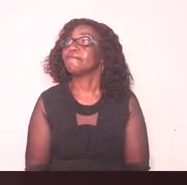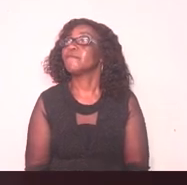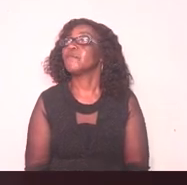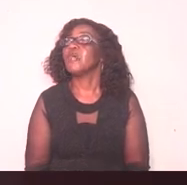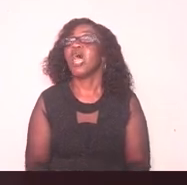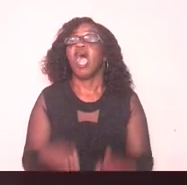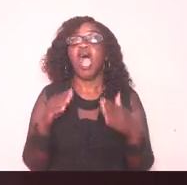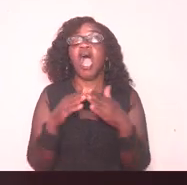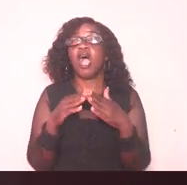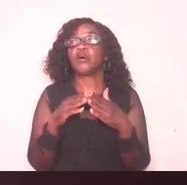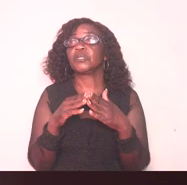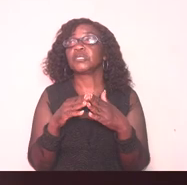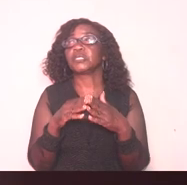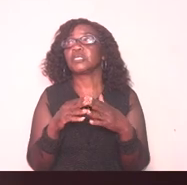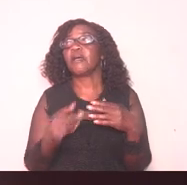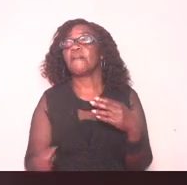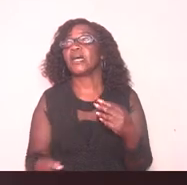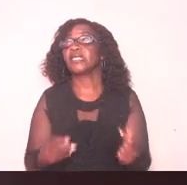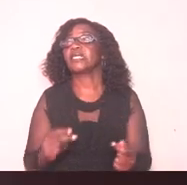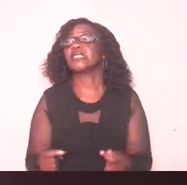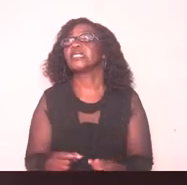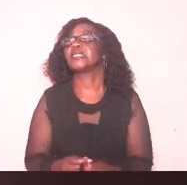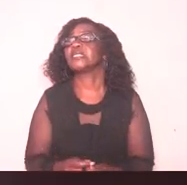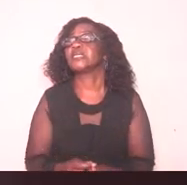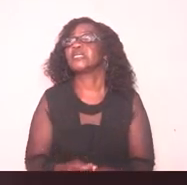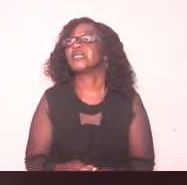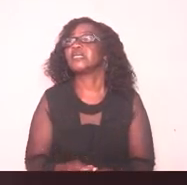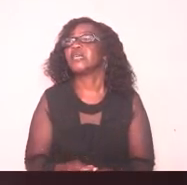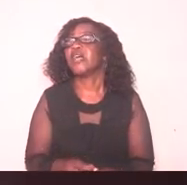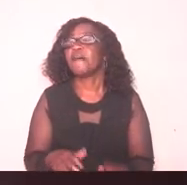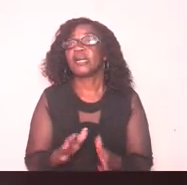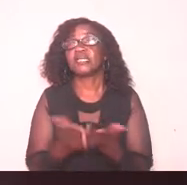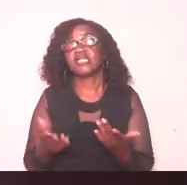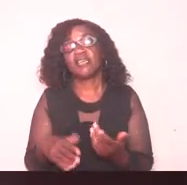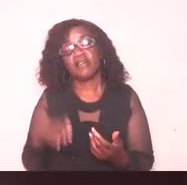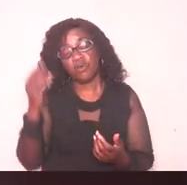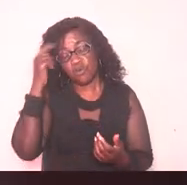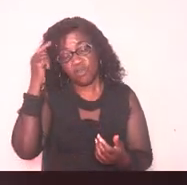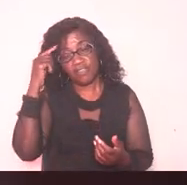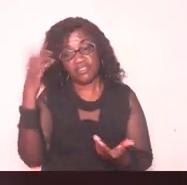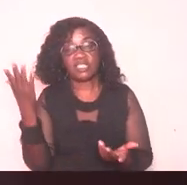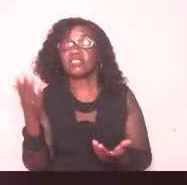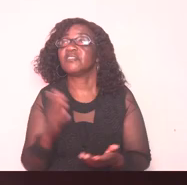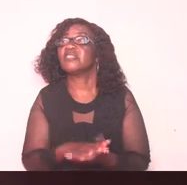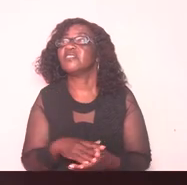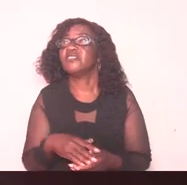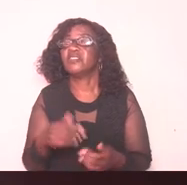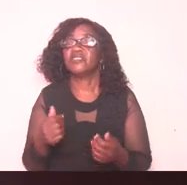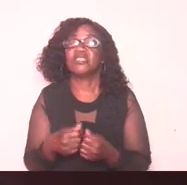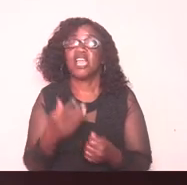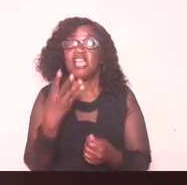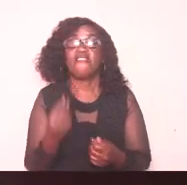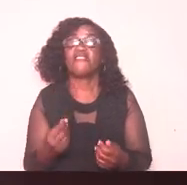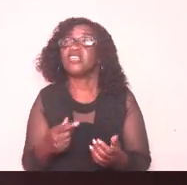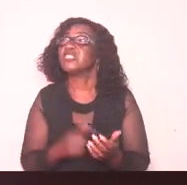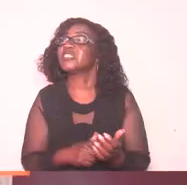Those are house parties that that adolescents have without the knowledge of an adult. Oh, okay, so it's just a party. Okay,